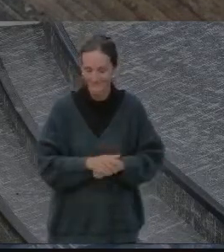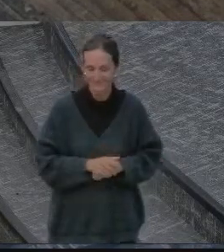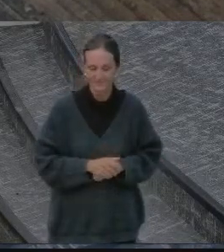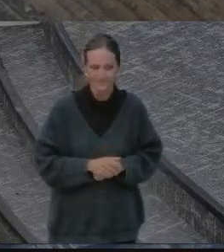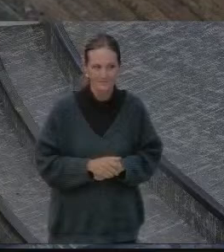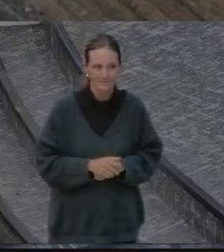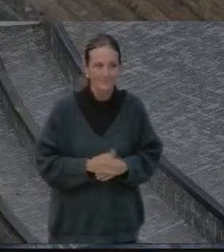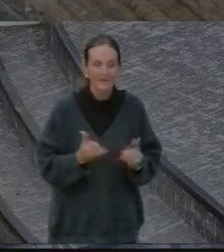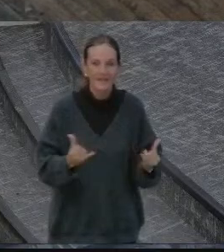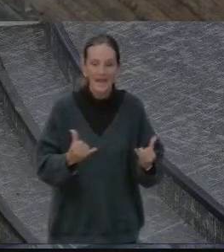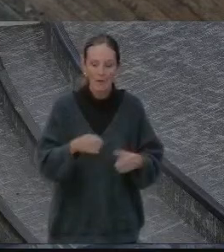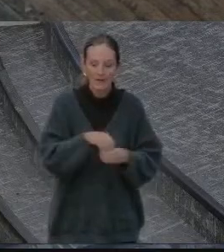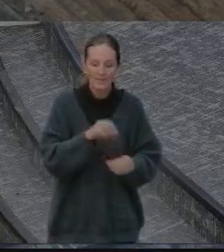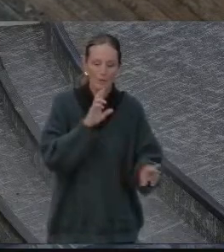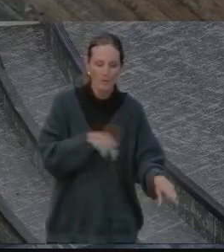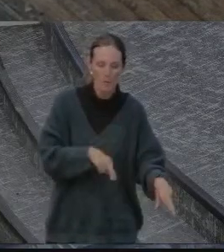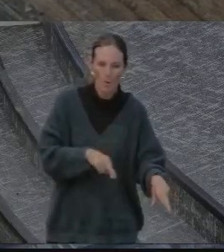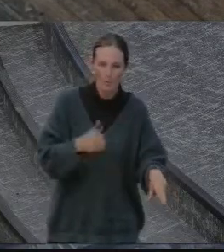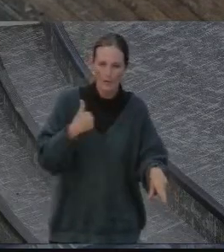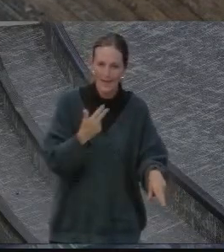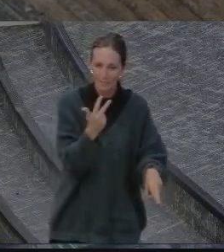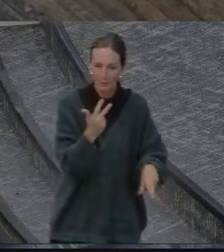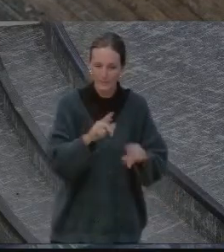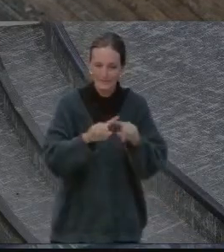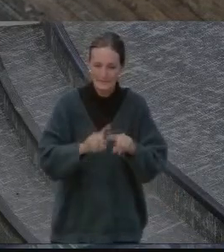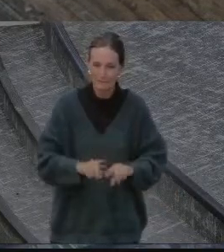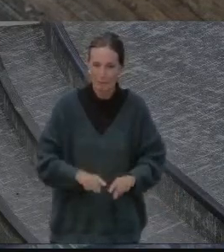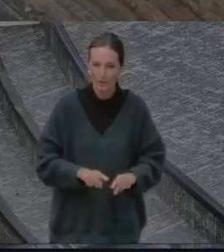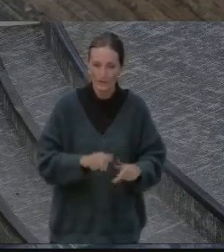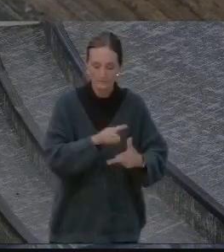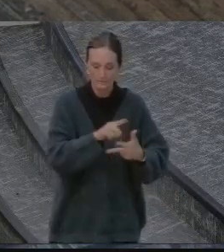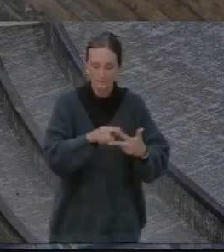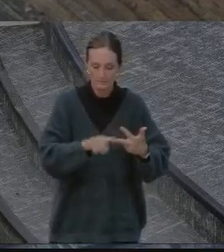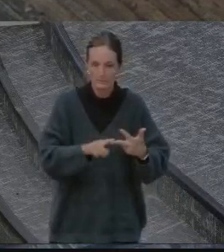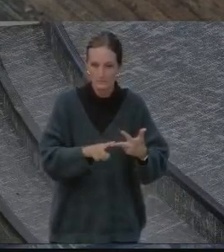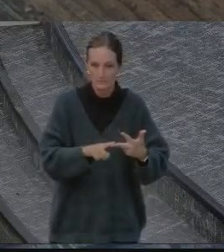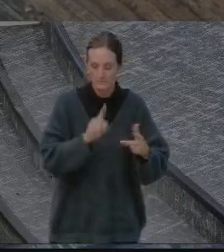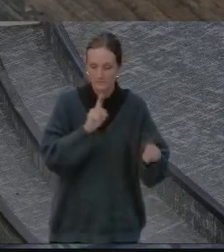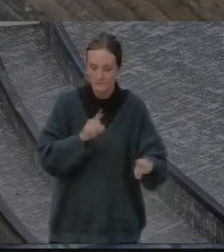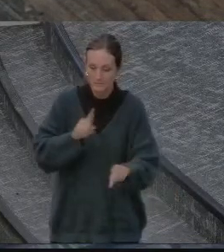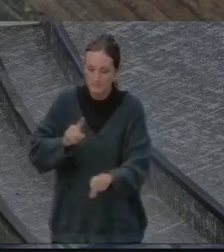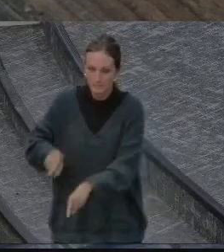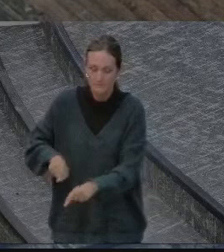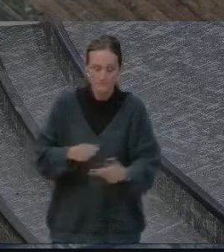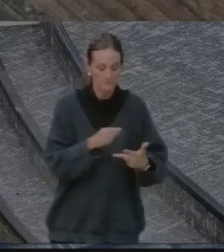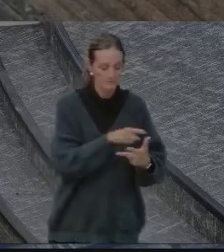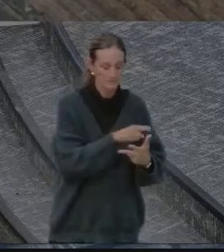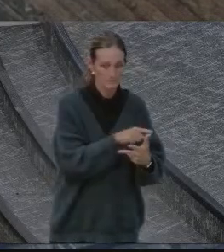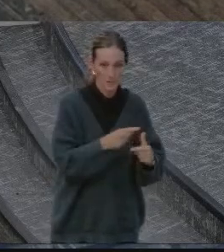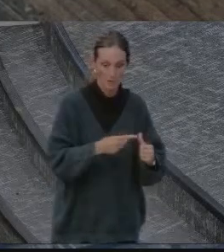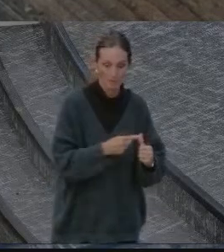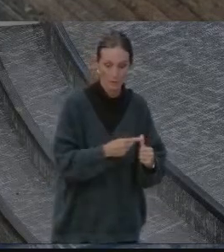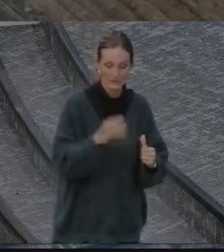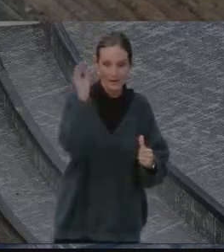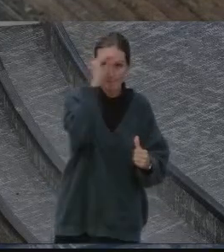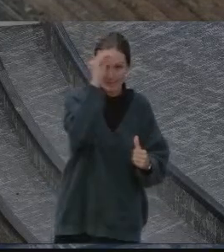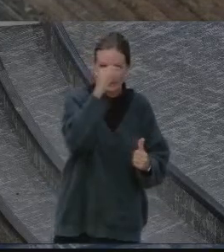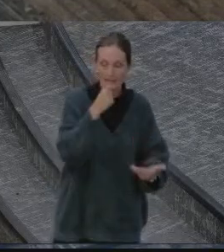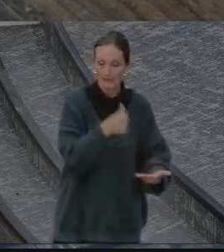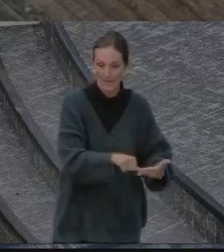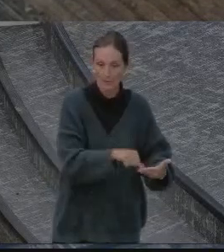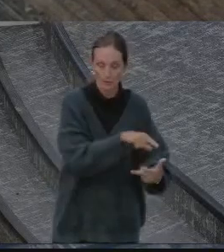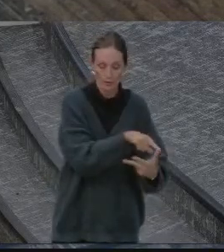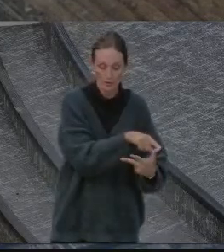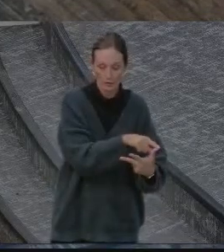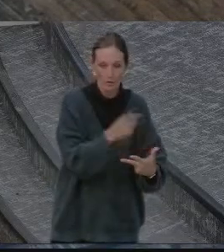In the audit report, we include 3 different letters. In the beginning of the audit report, we have what's called our opinion letter. And for